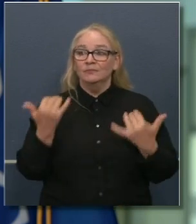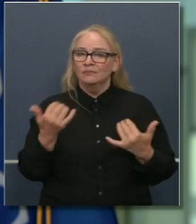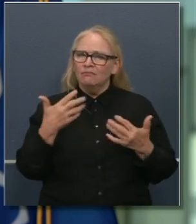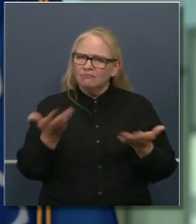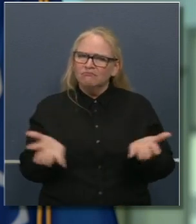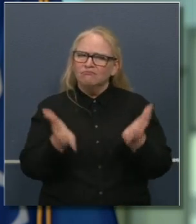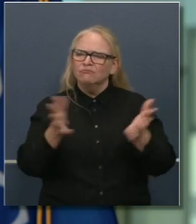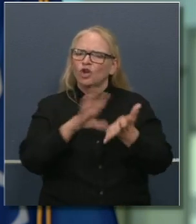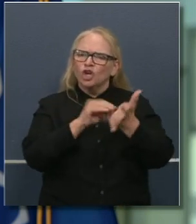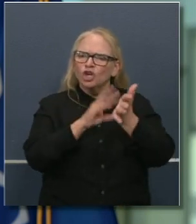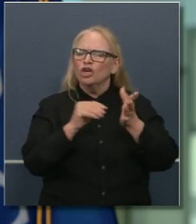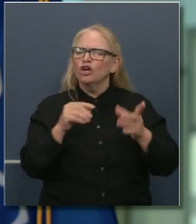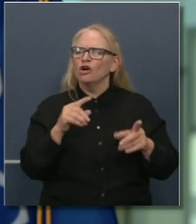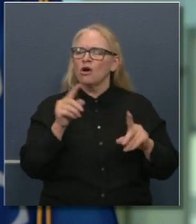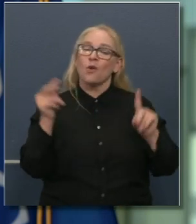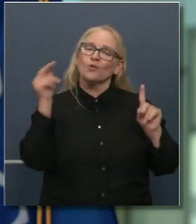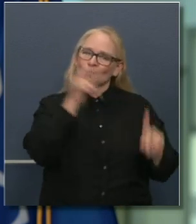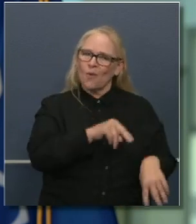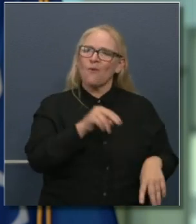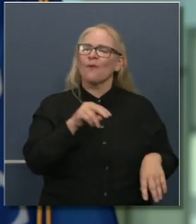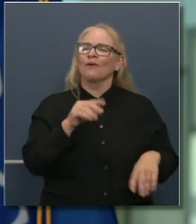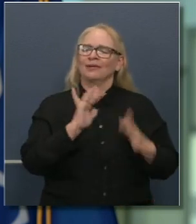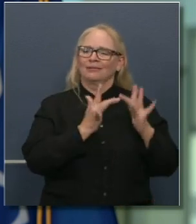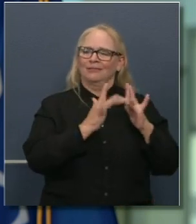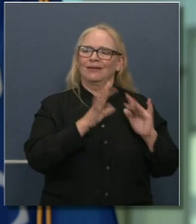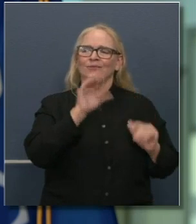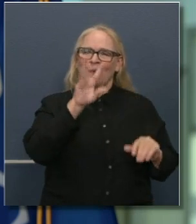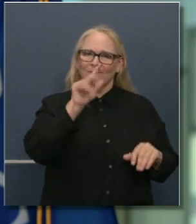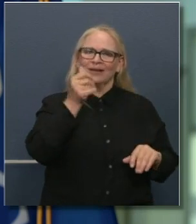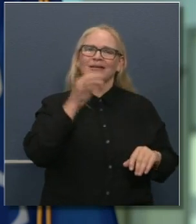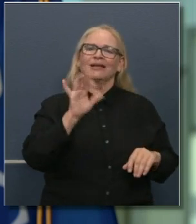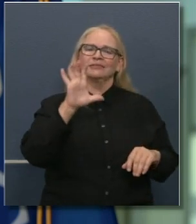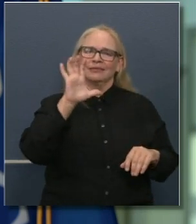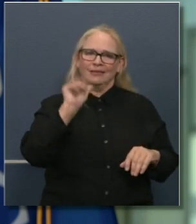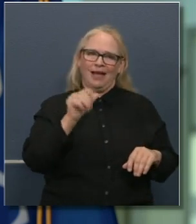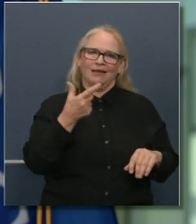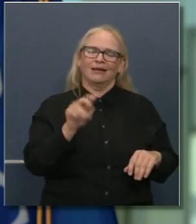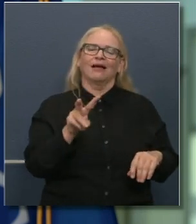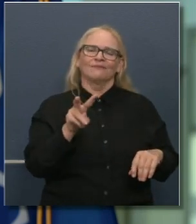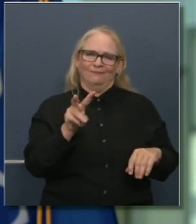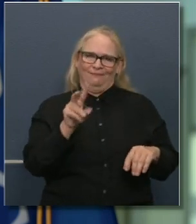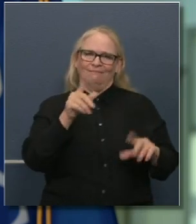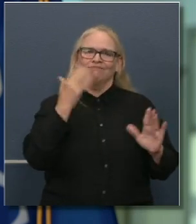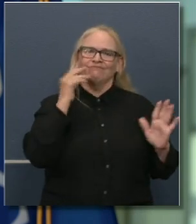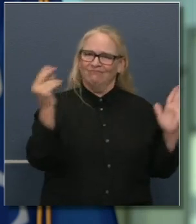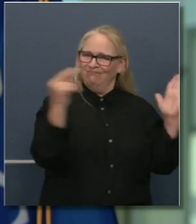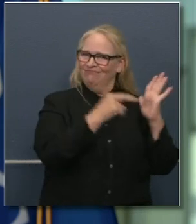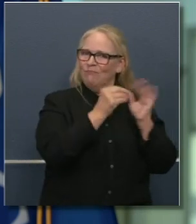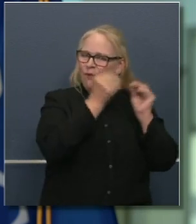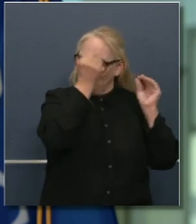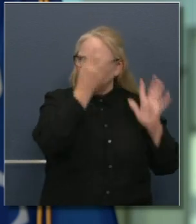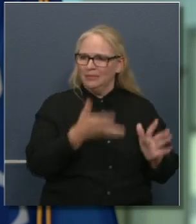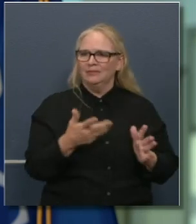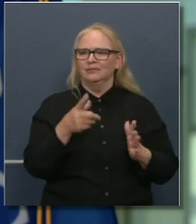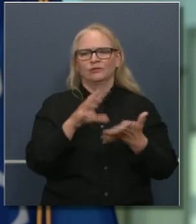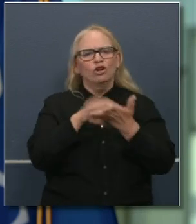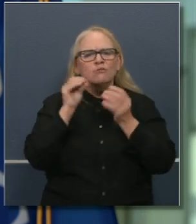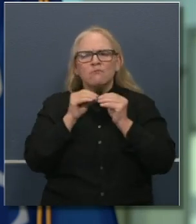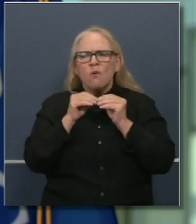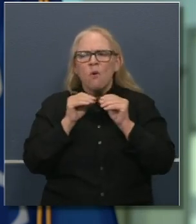go to that covid19.ca.gov website. And I encourage you to go to that website to learn more about